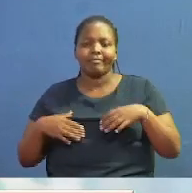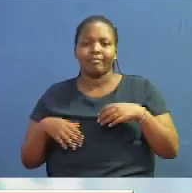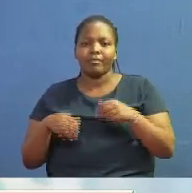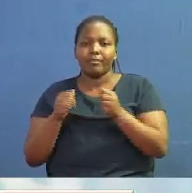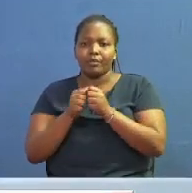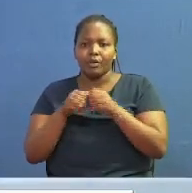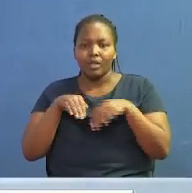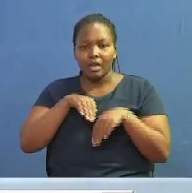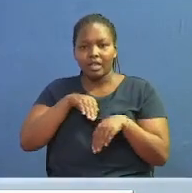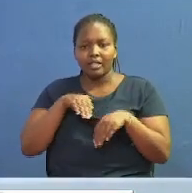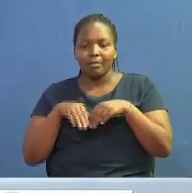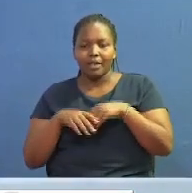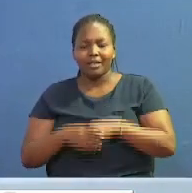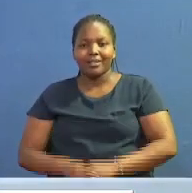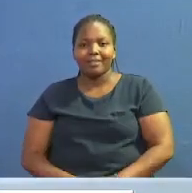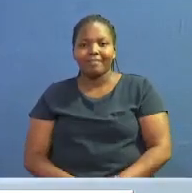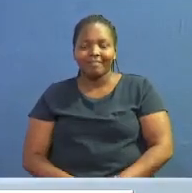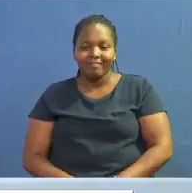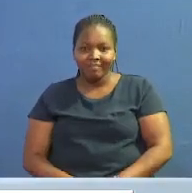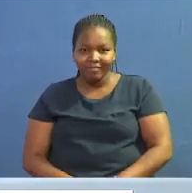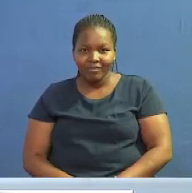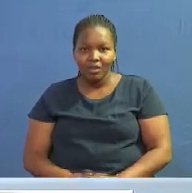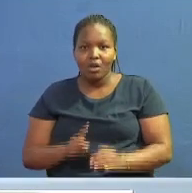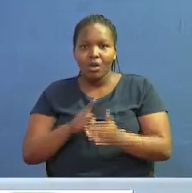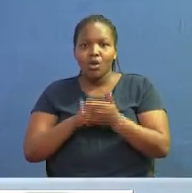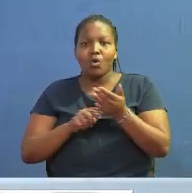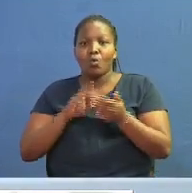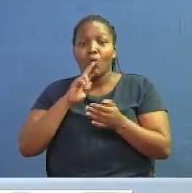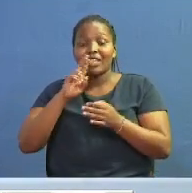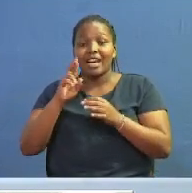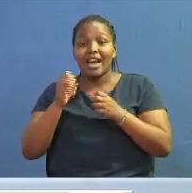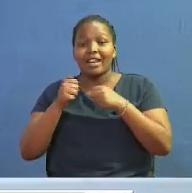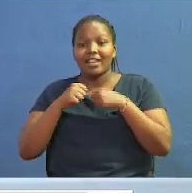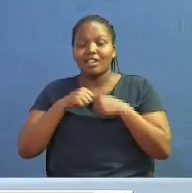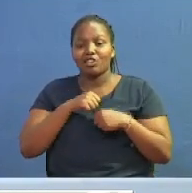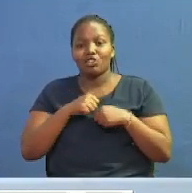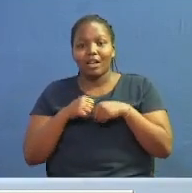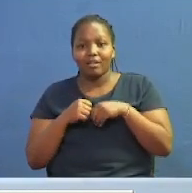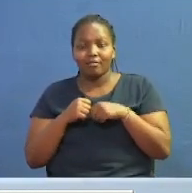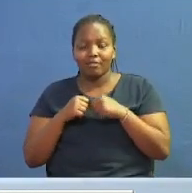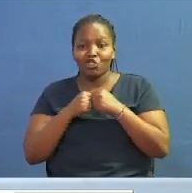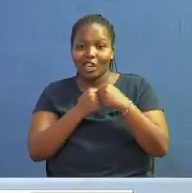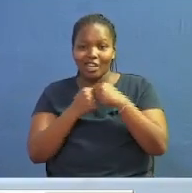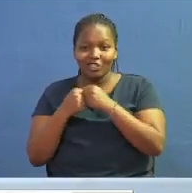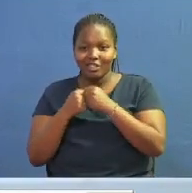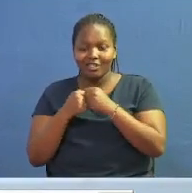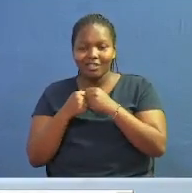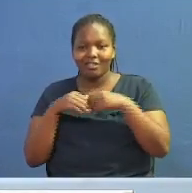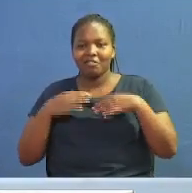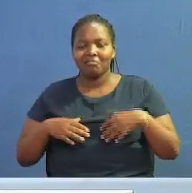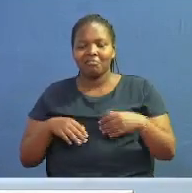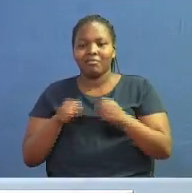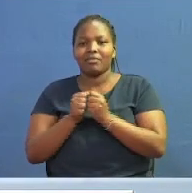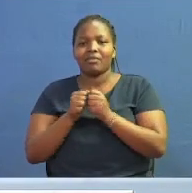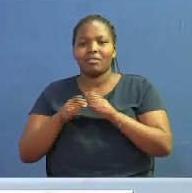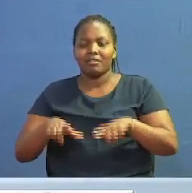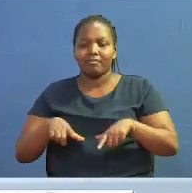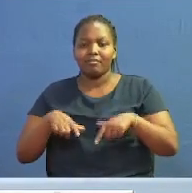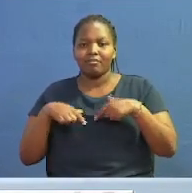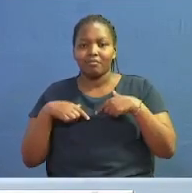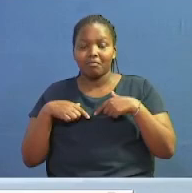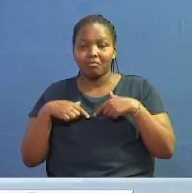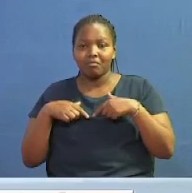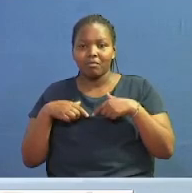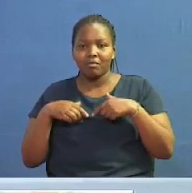Right. Let's get right into it. So what are some of the challenges that people living with disabilities encounter that have been addressed